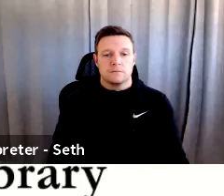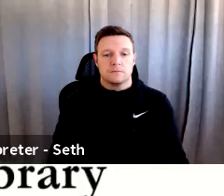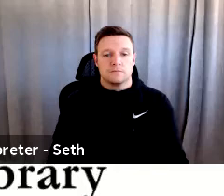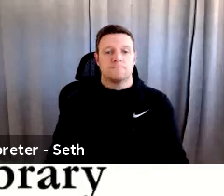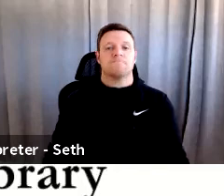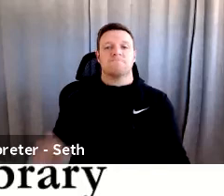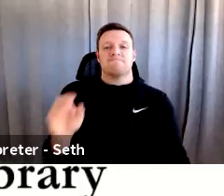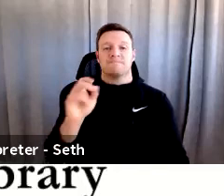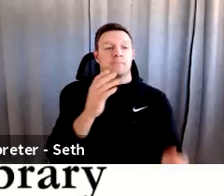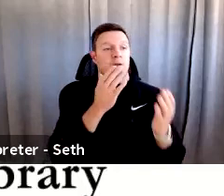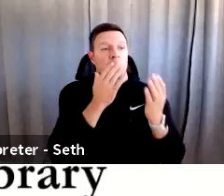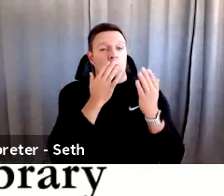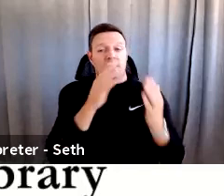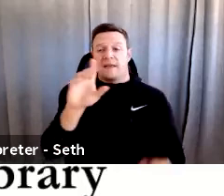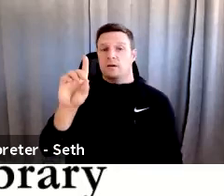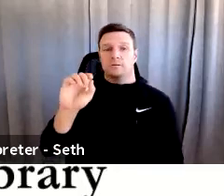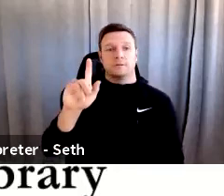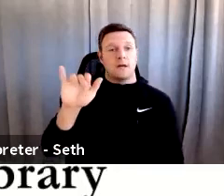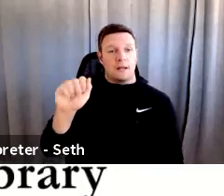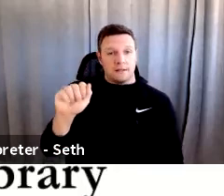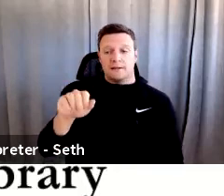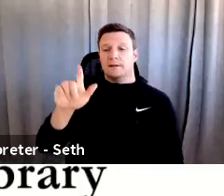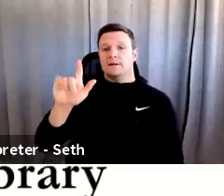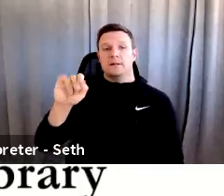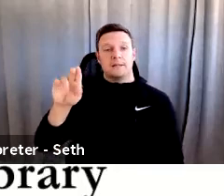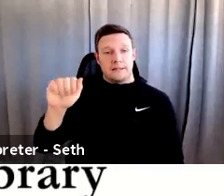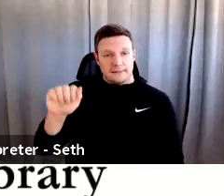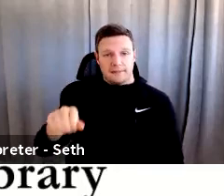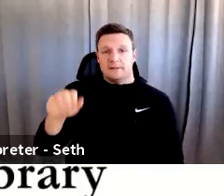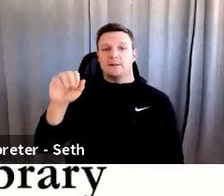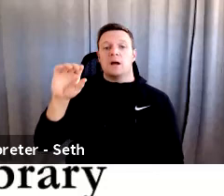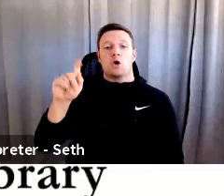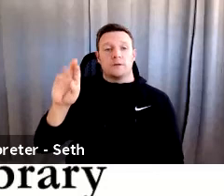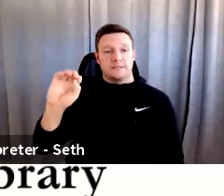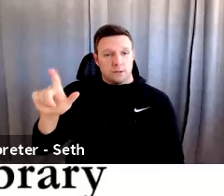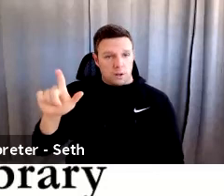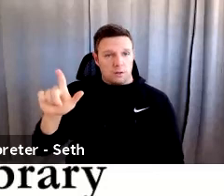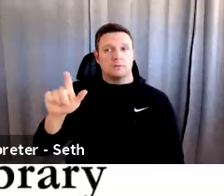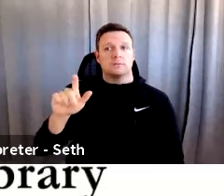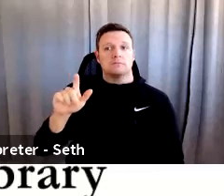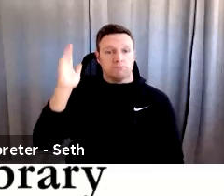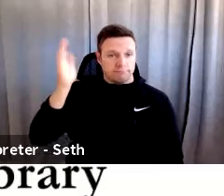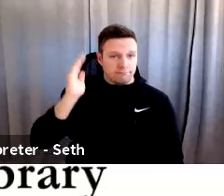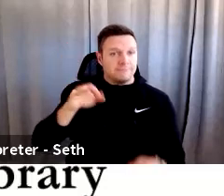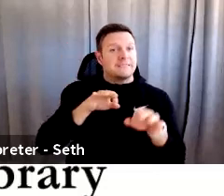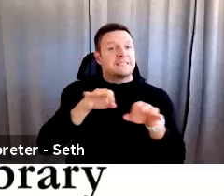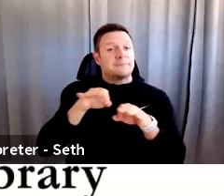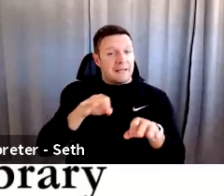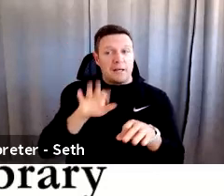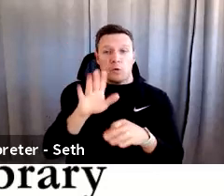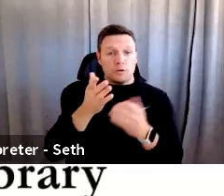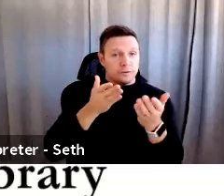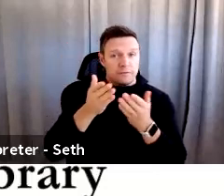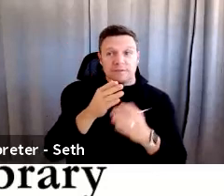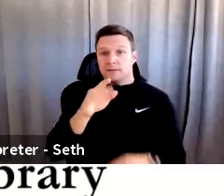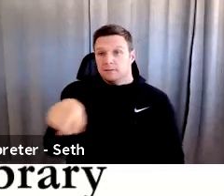Well, thank you, Dahlia and Linda and Crystal, for presenting on all of the services that you have. So students, again, if you have